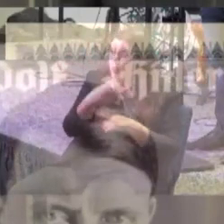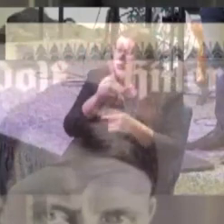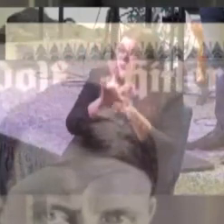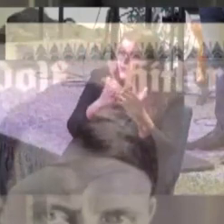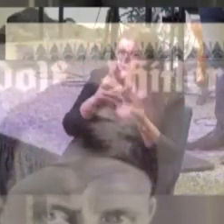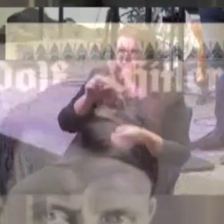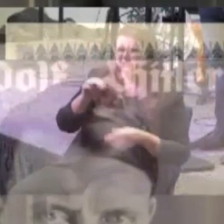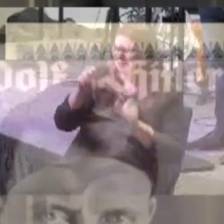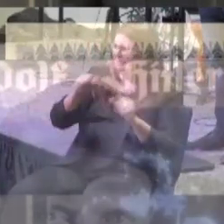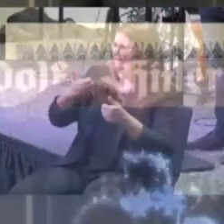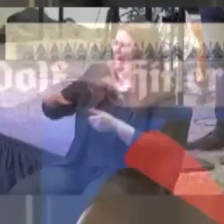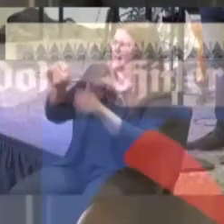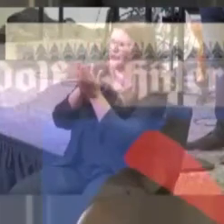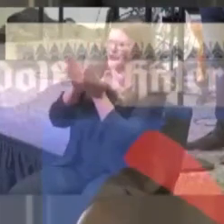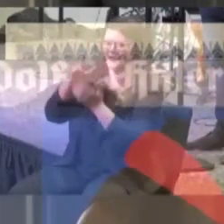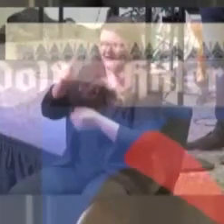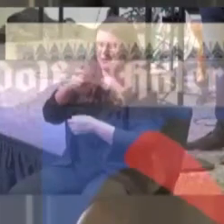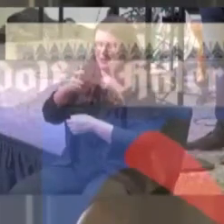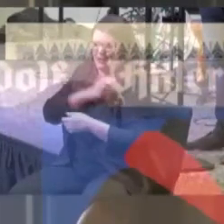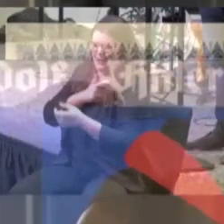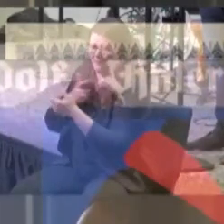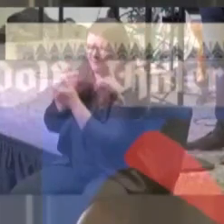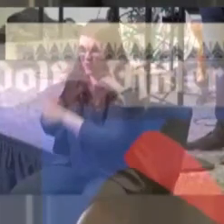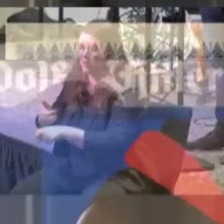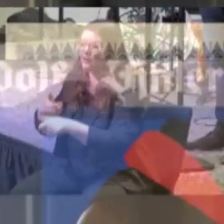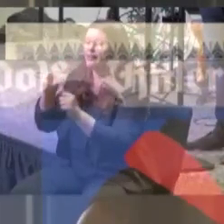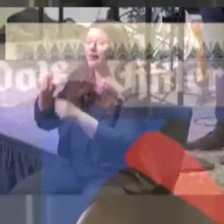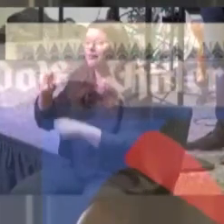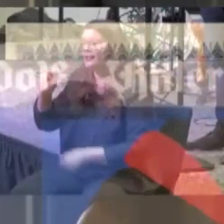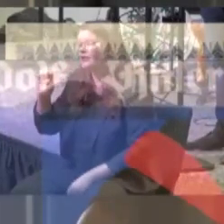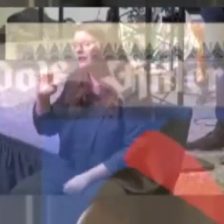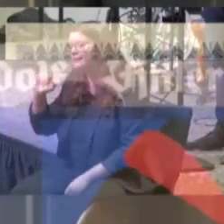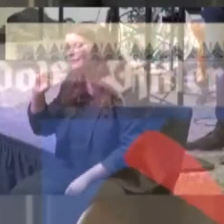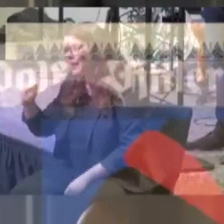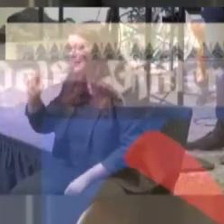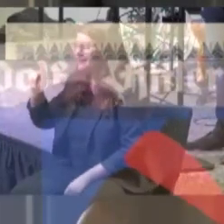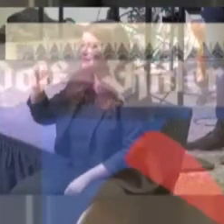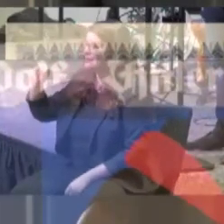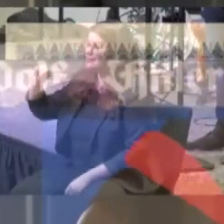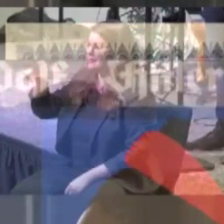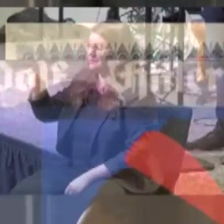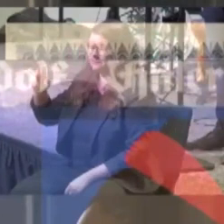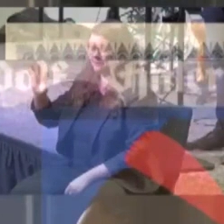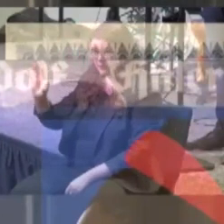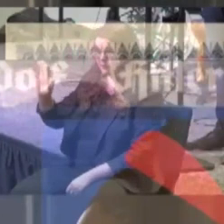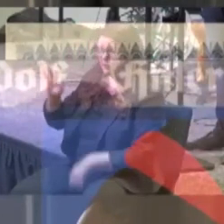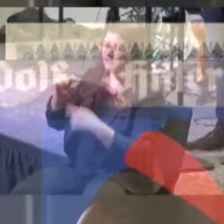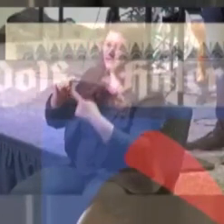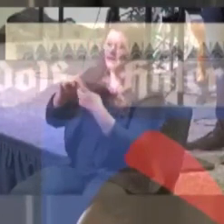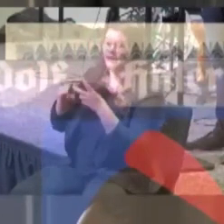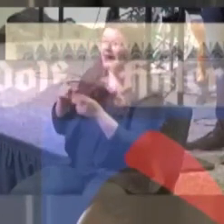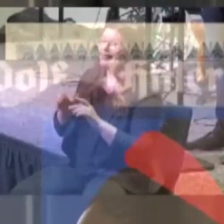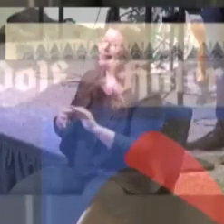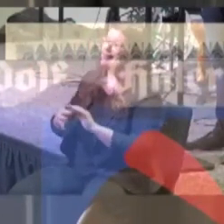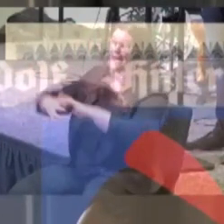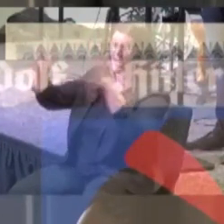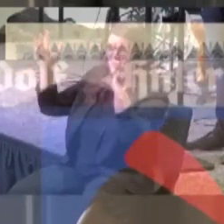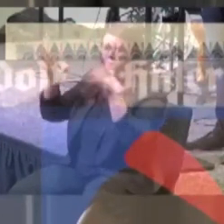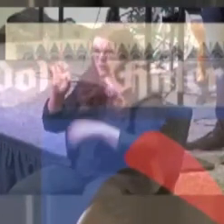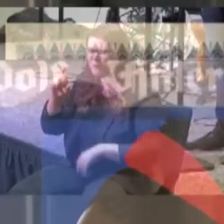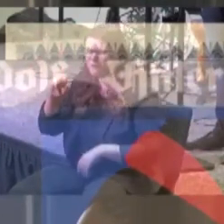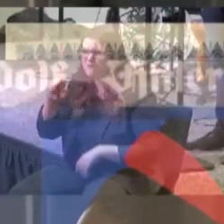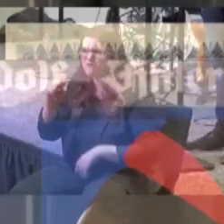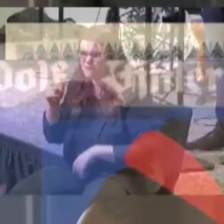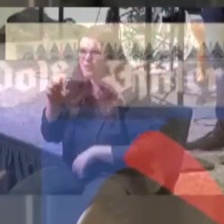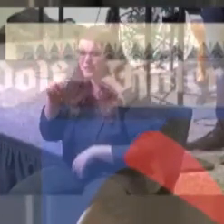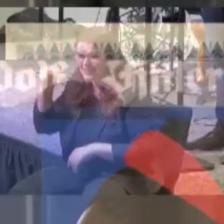Kampf, of Frozen's song, Let It Go, and Amanda Gorman's poem, The Hill We Climb. Both of those